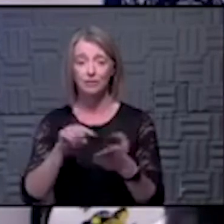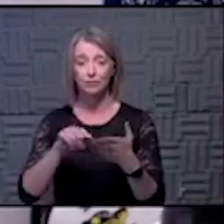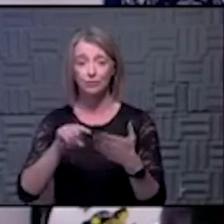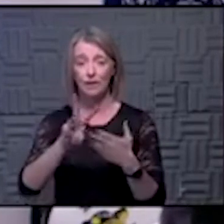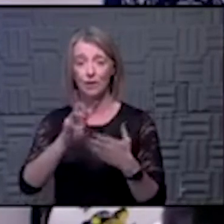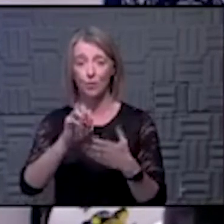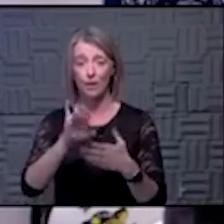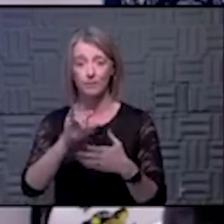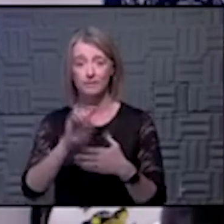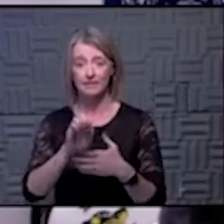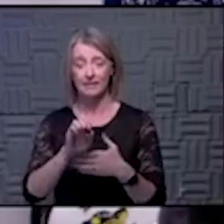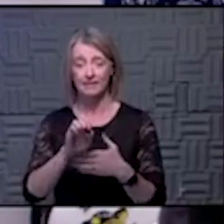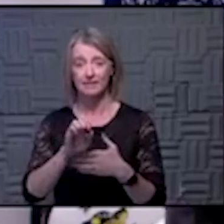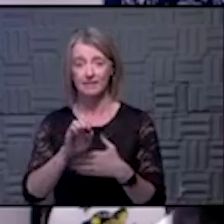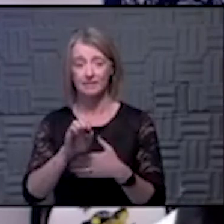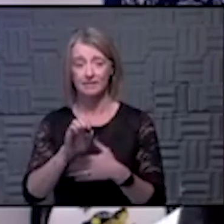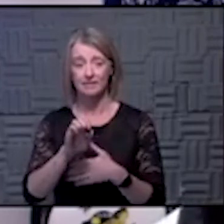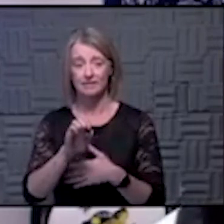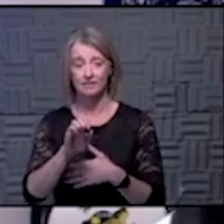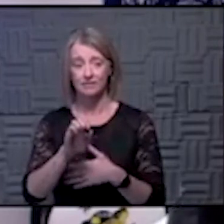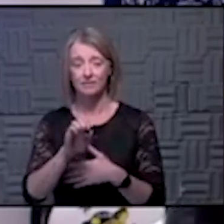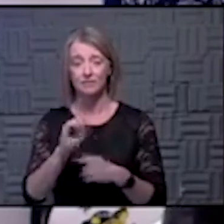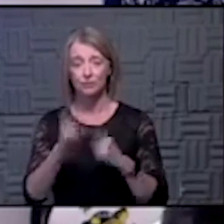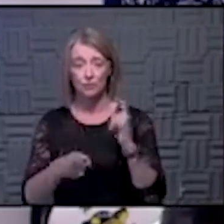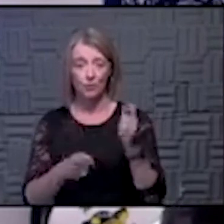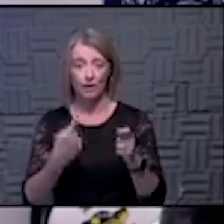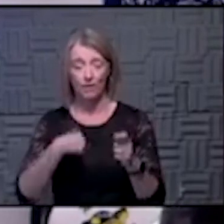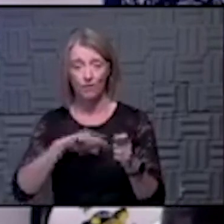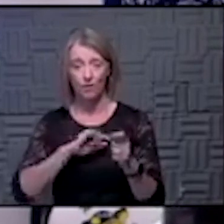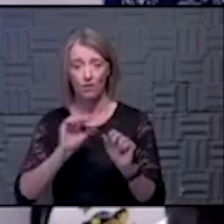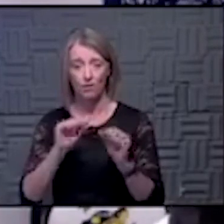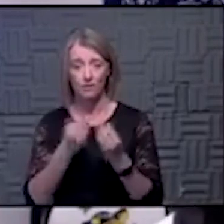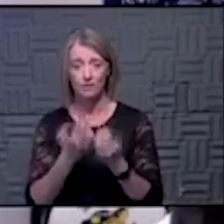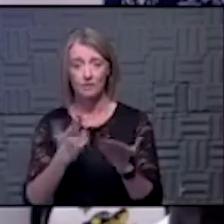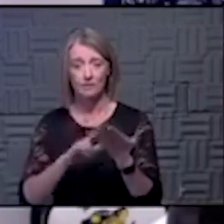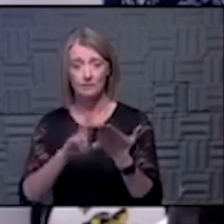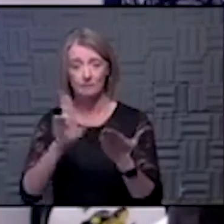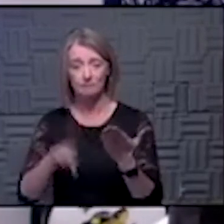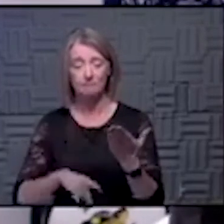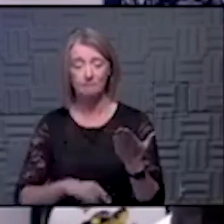website, battlewithin.org, donate, sign up.